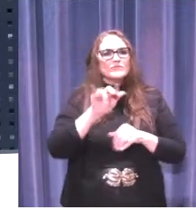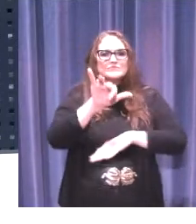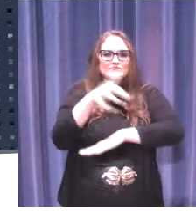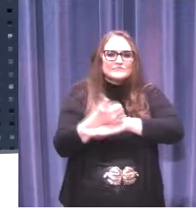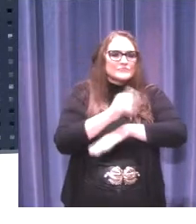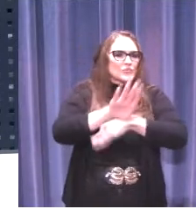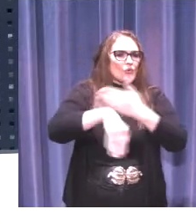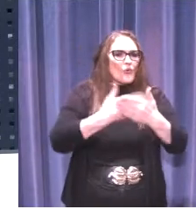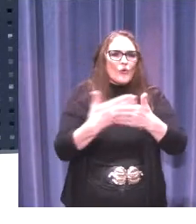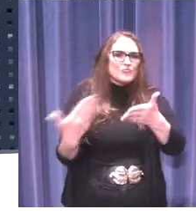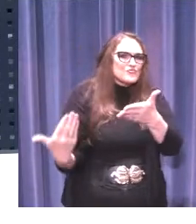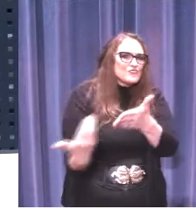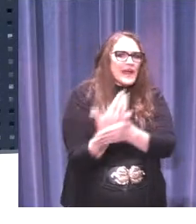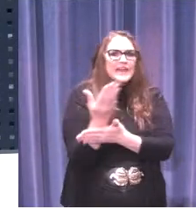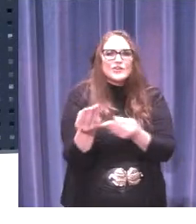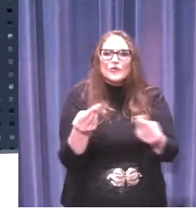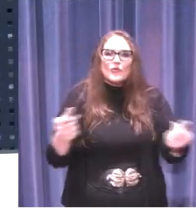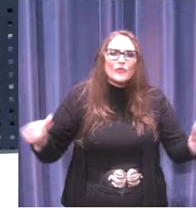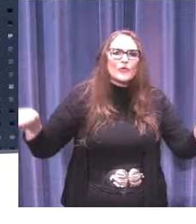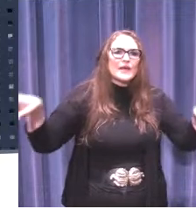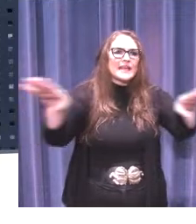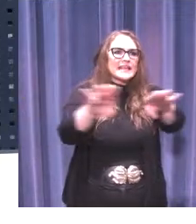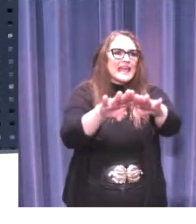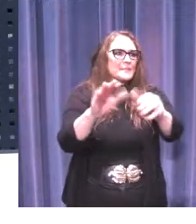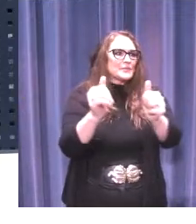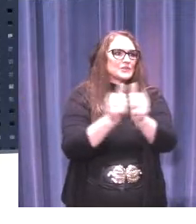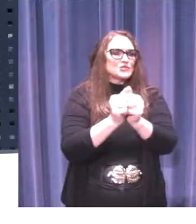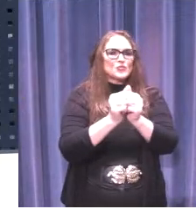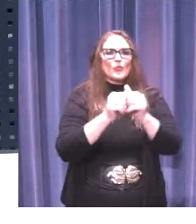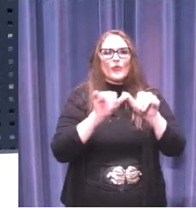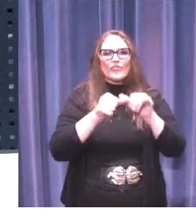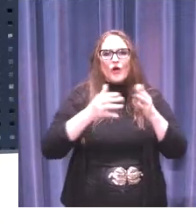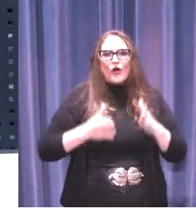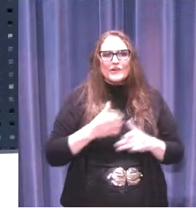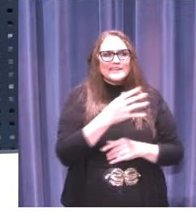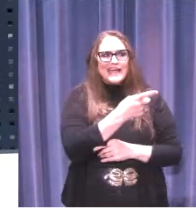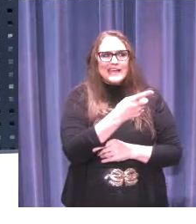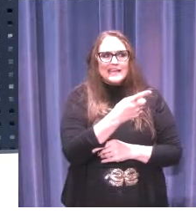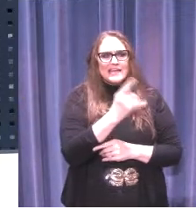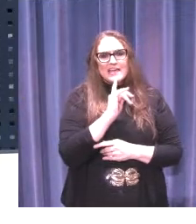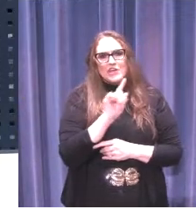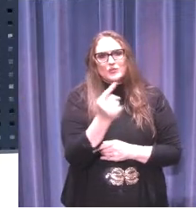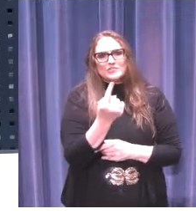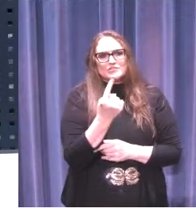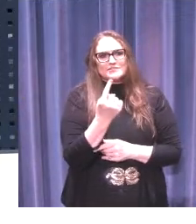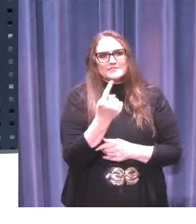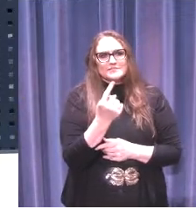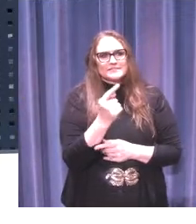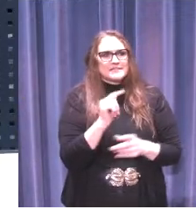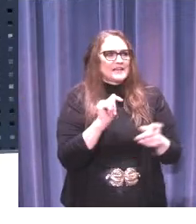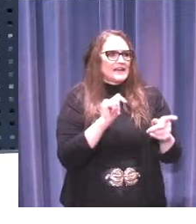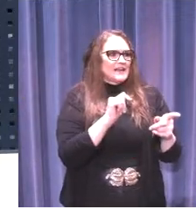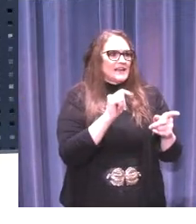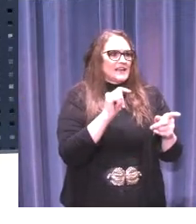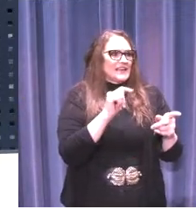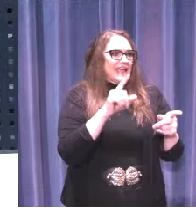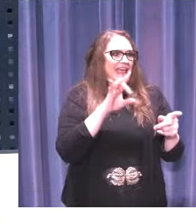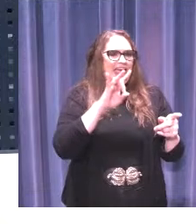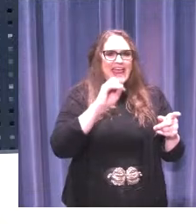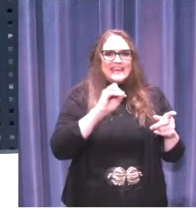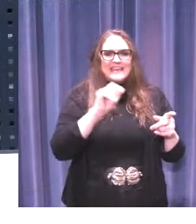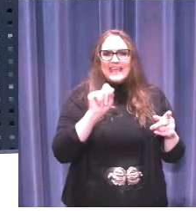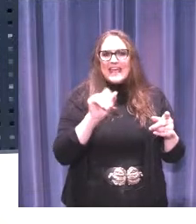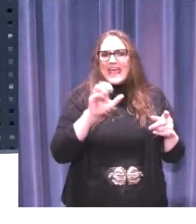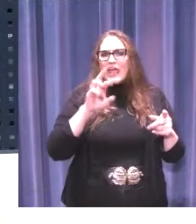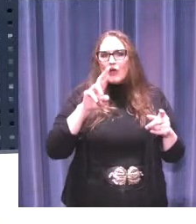whole brand-new campus with an architect. It was just timber, just 80 acres when we